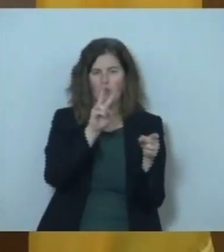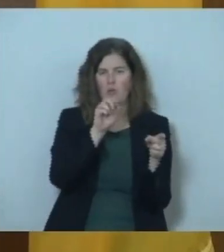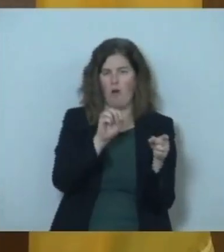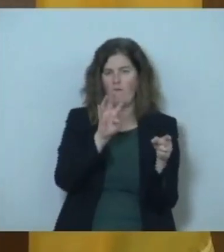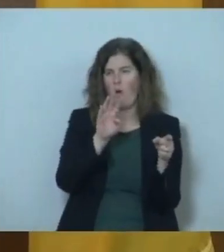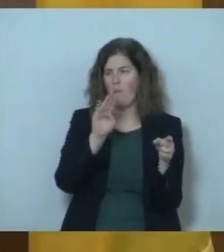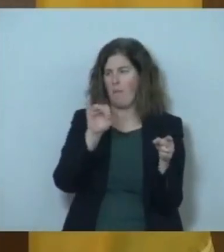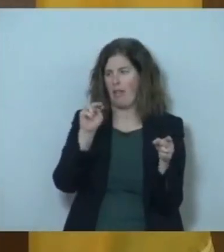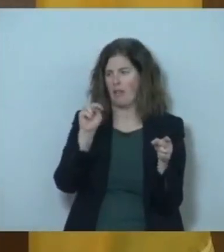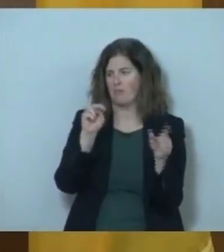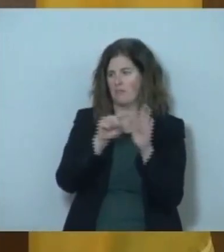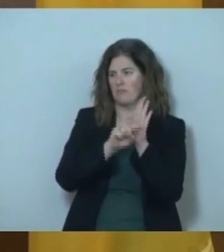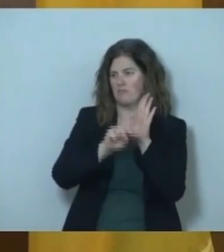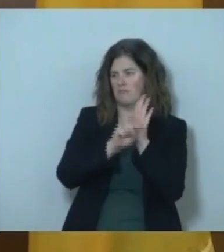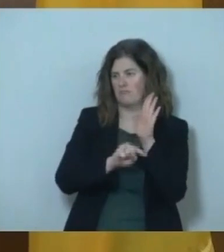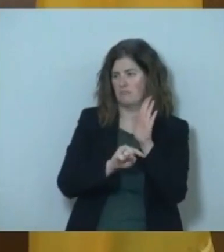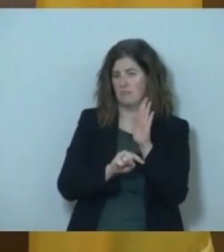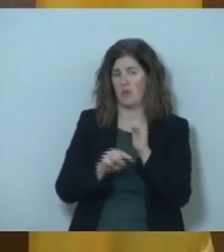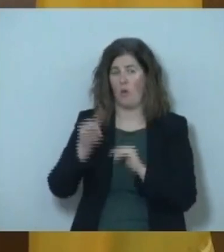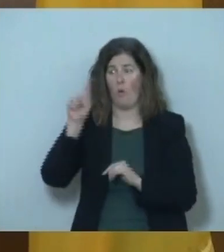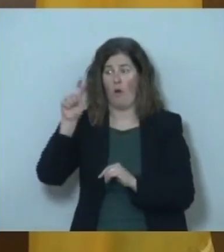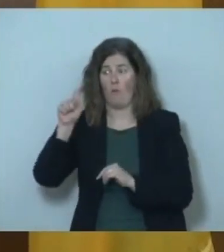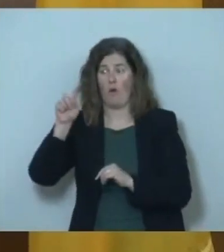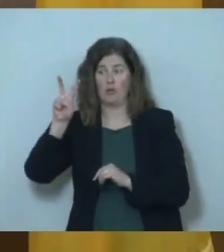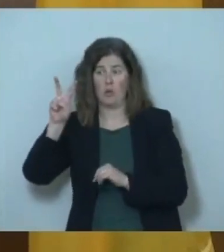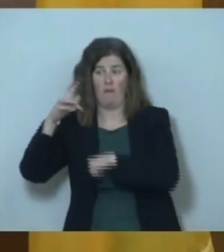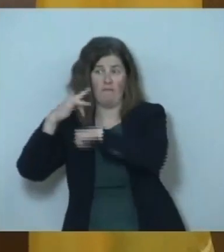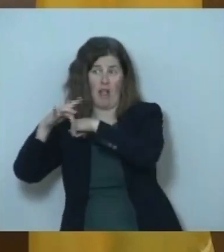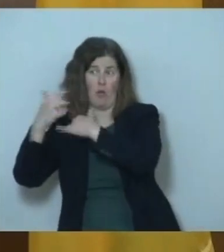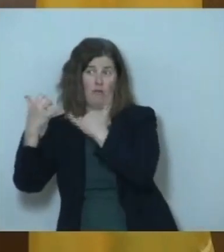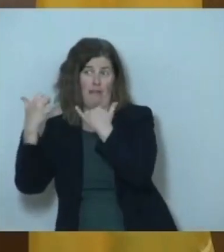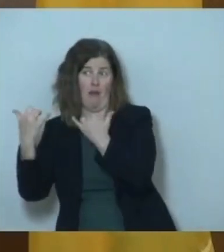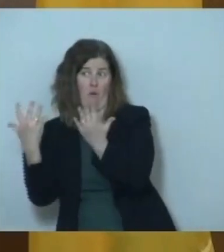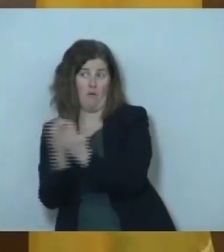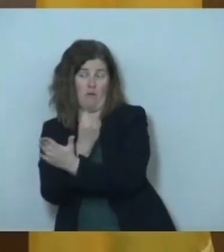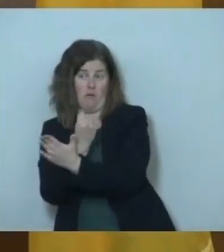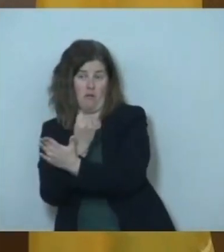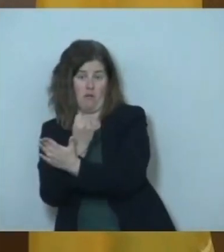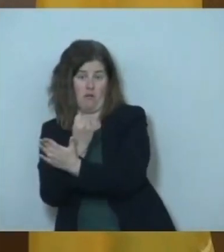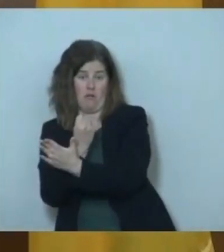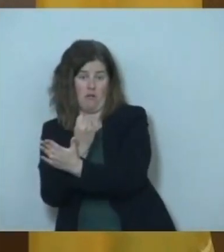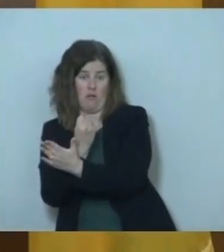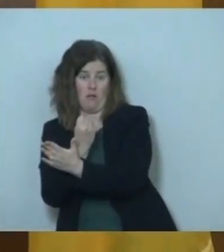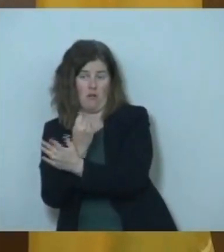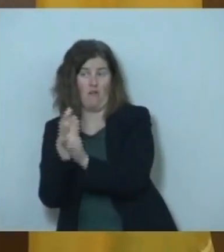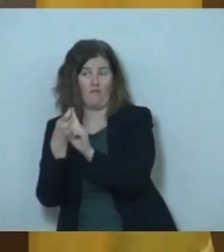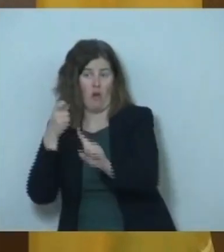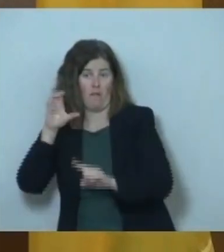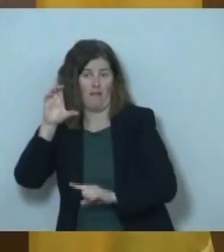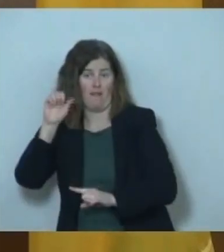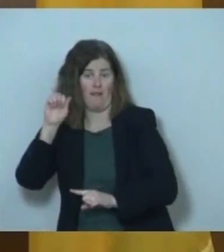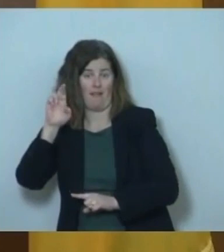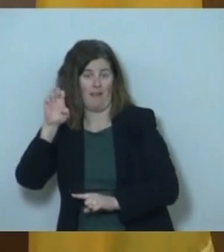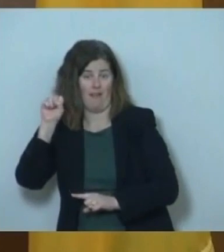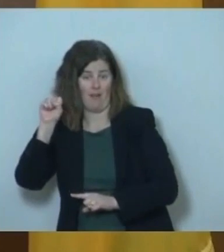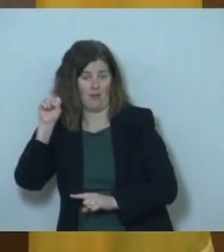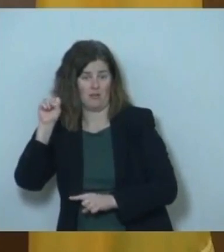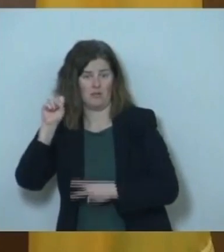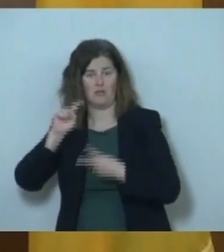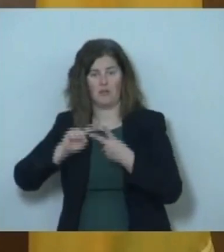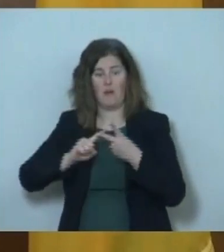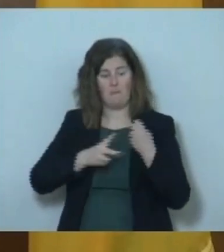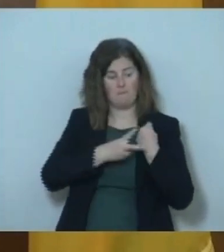billion hole. So $1.2 billion available now from the CARES Act, money